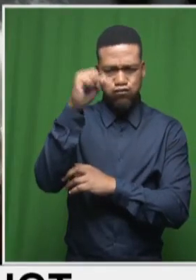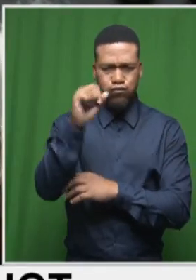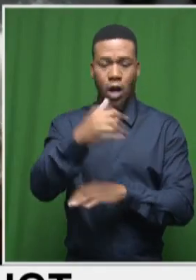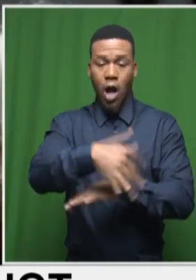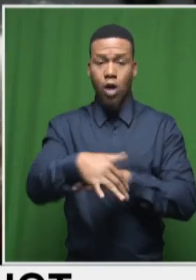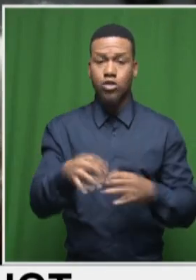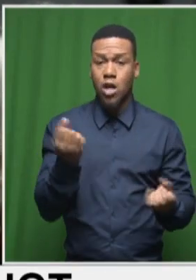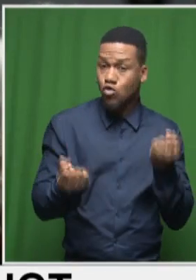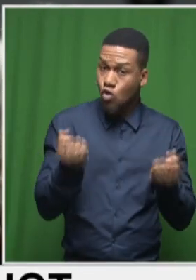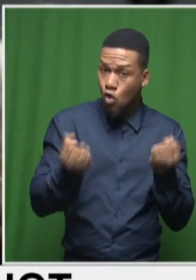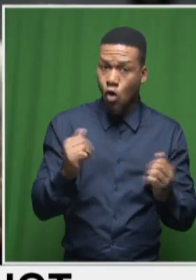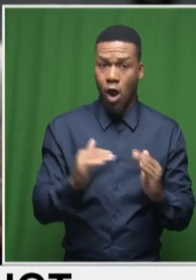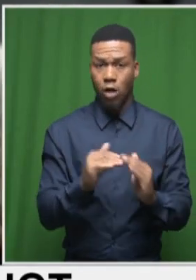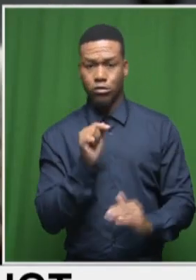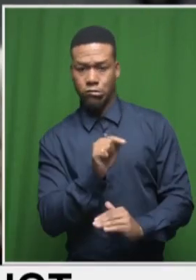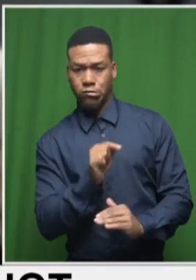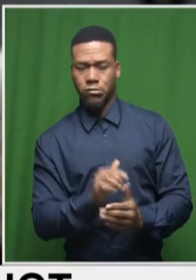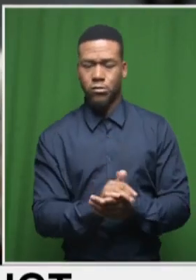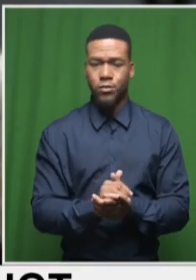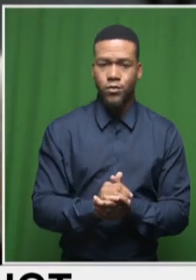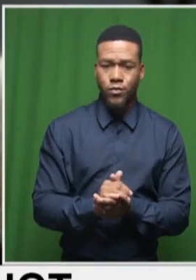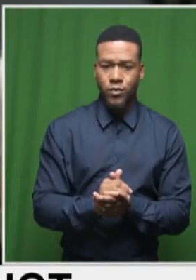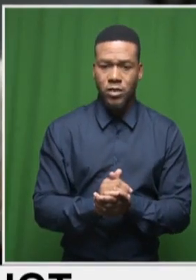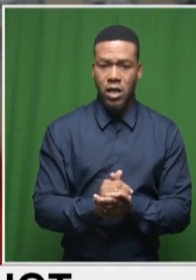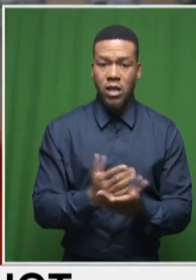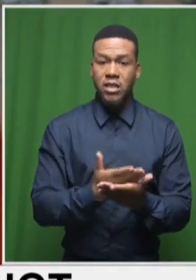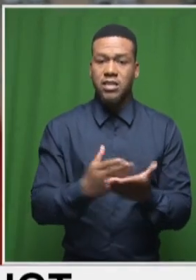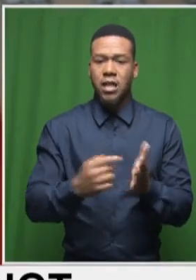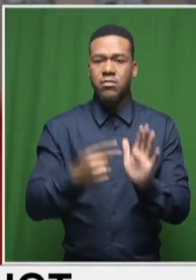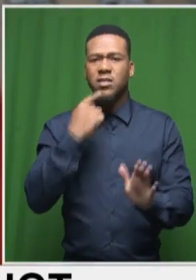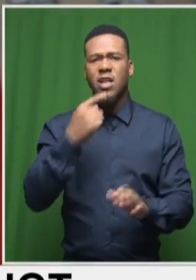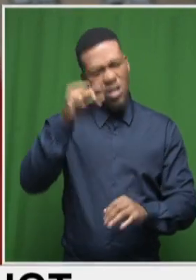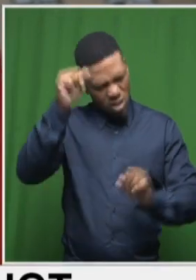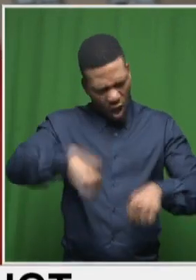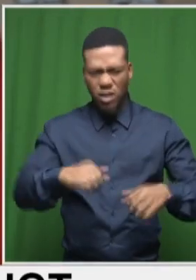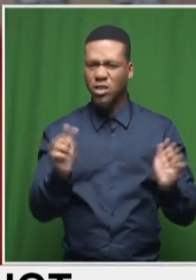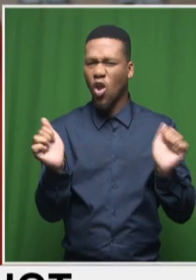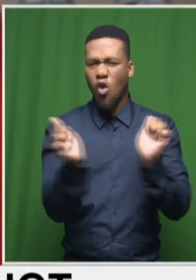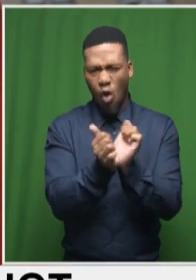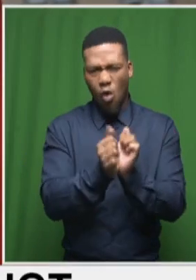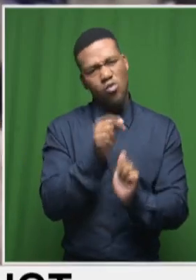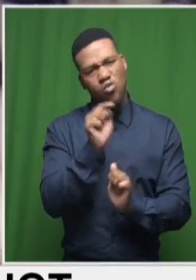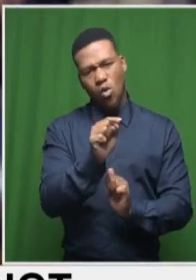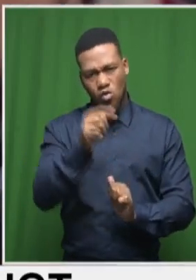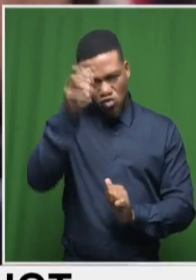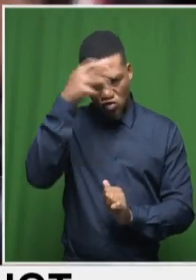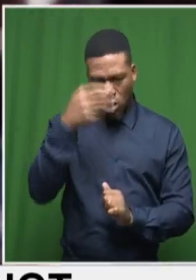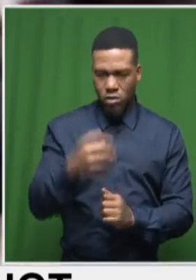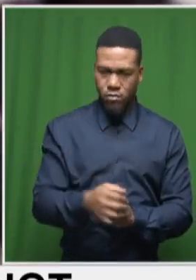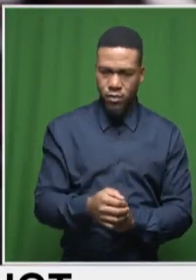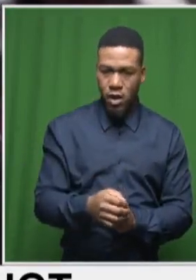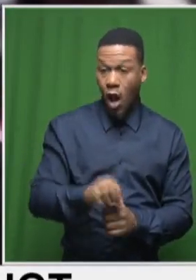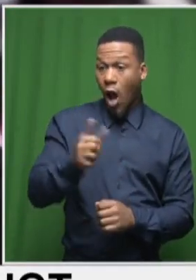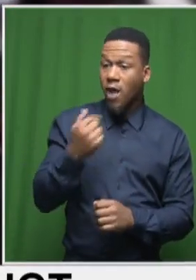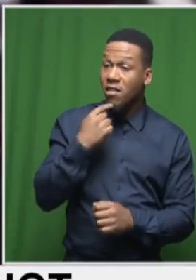Many shouted and held signs that read, "Lock him up," as well as "Trump or death." I'm